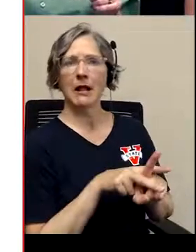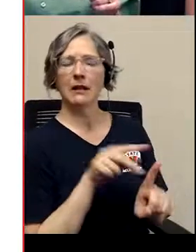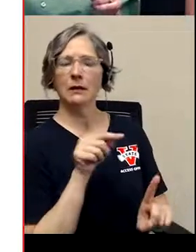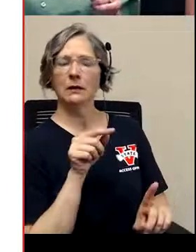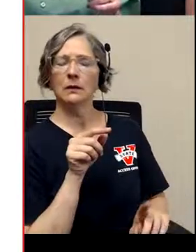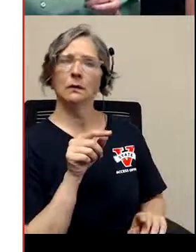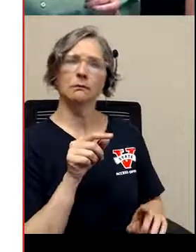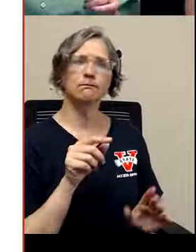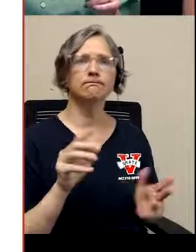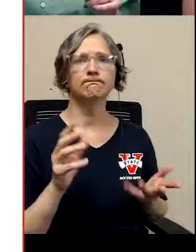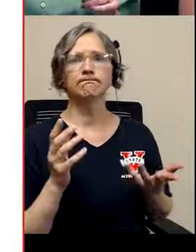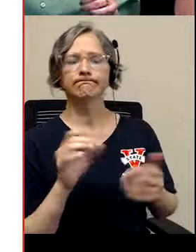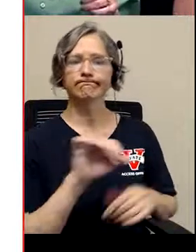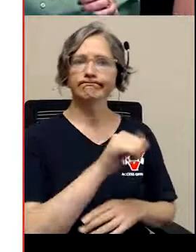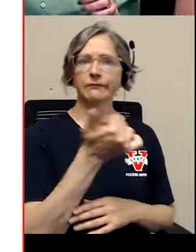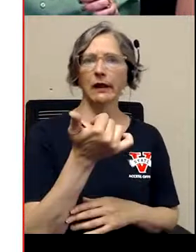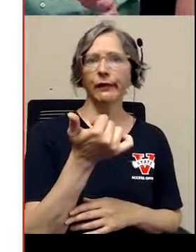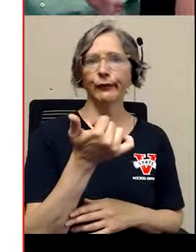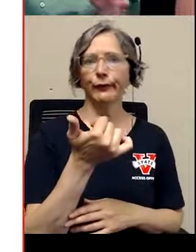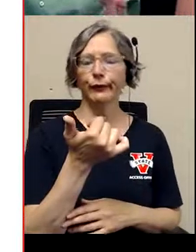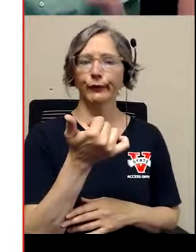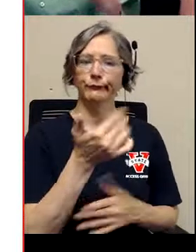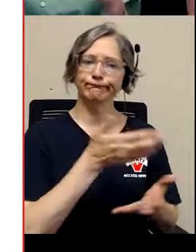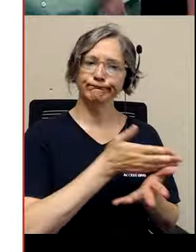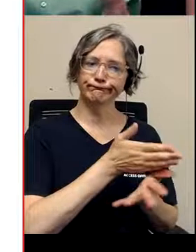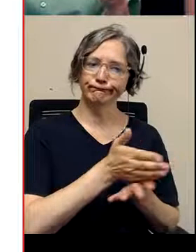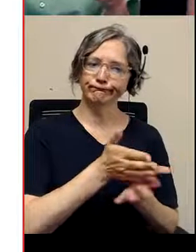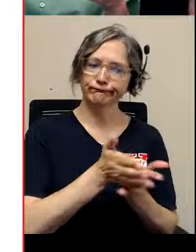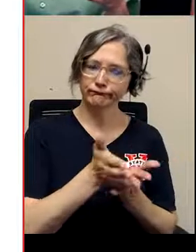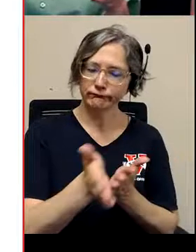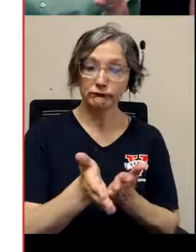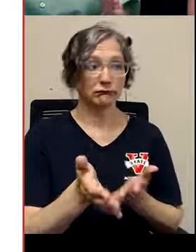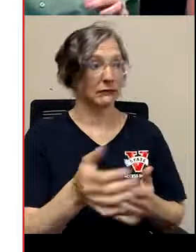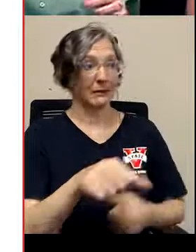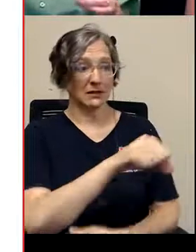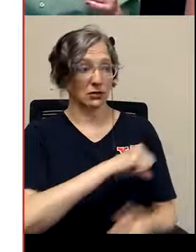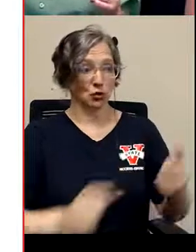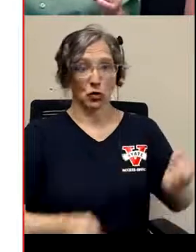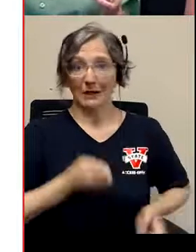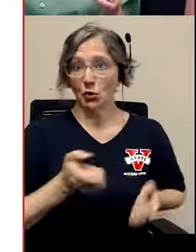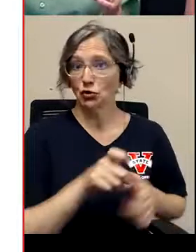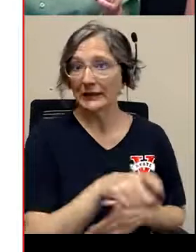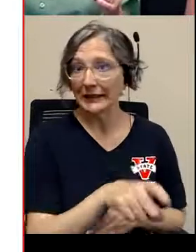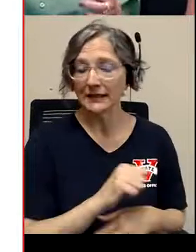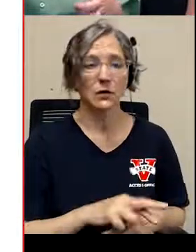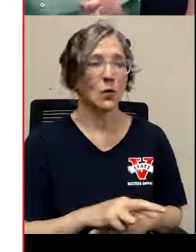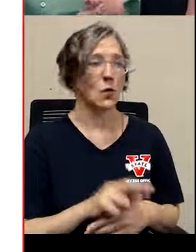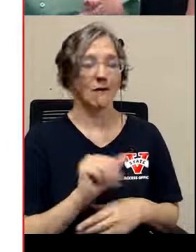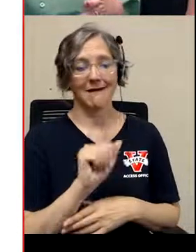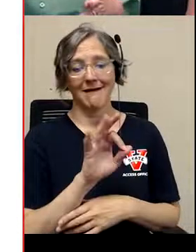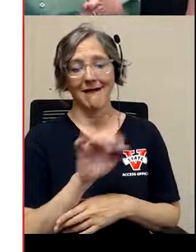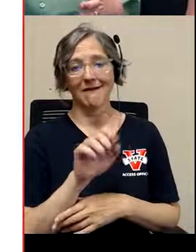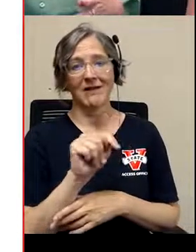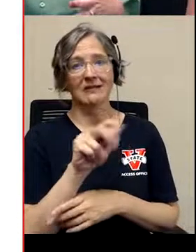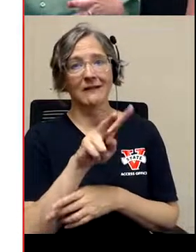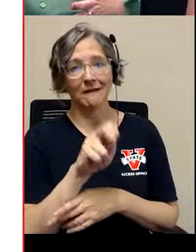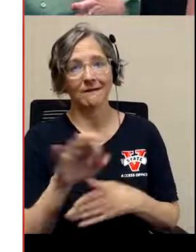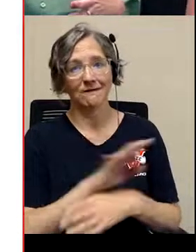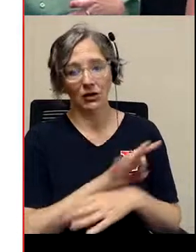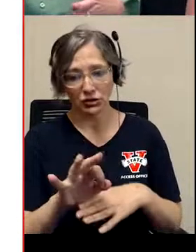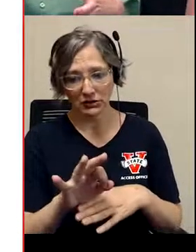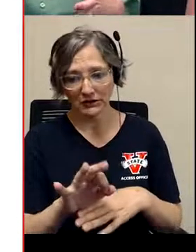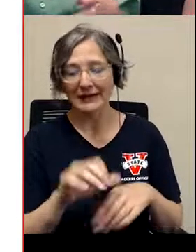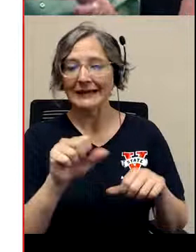applied to other avenues such as social emotional needs or affective functioning? Can the